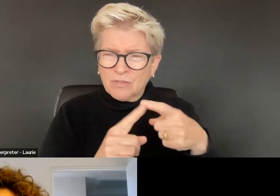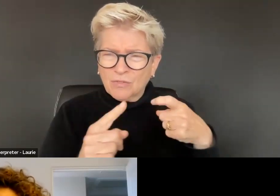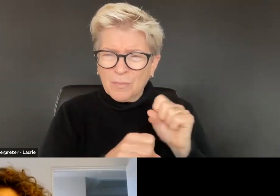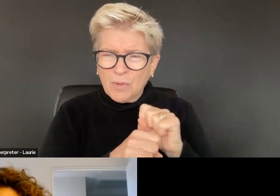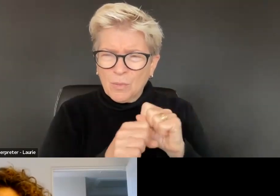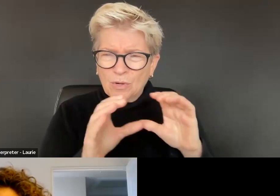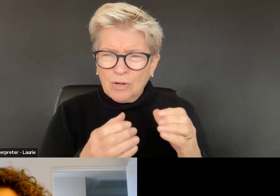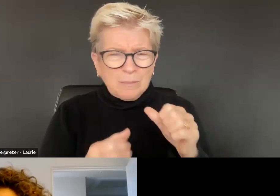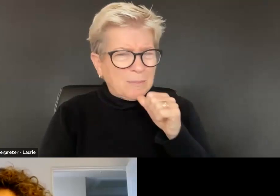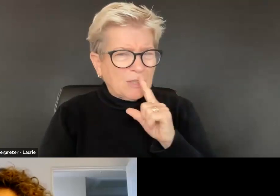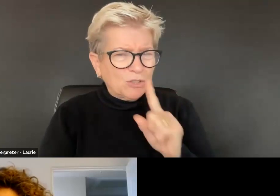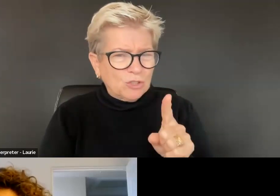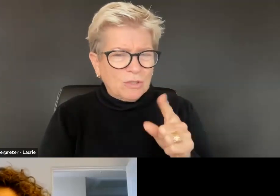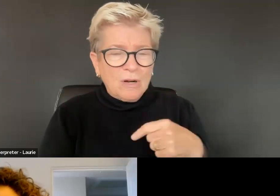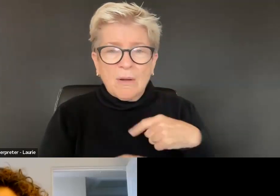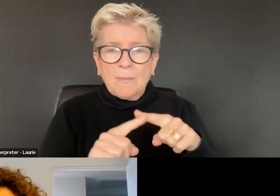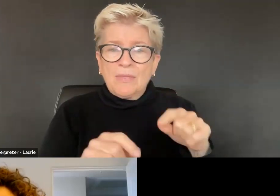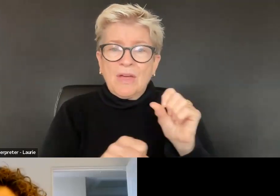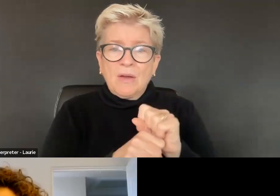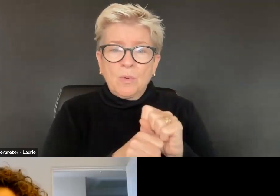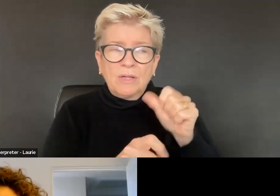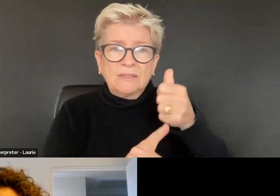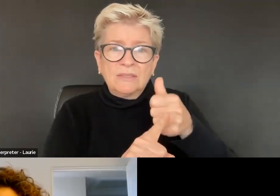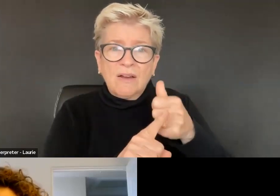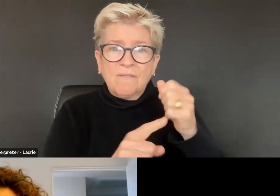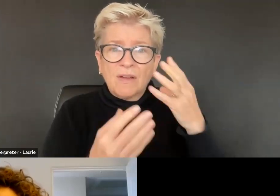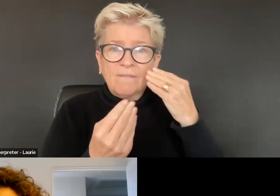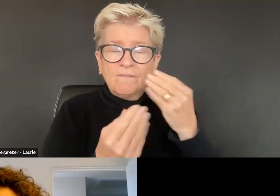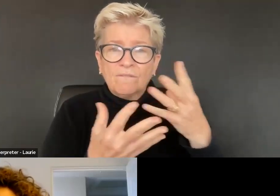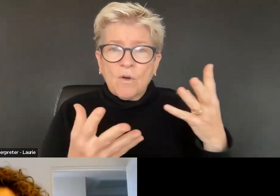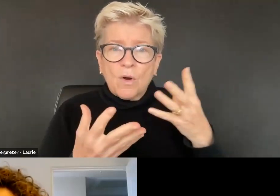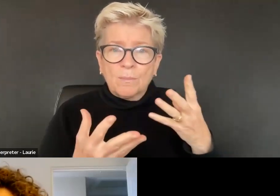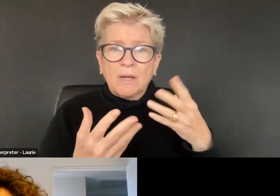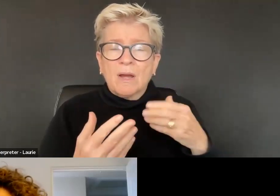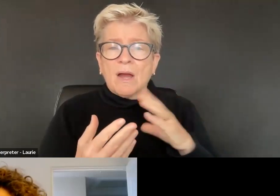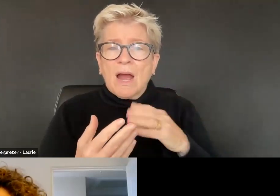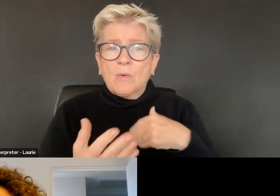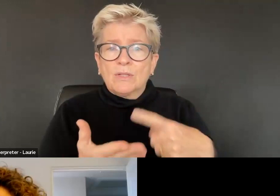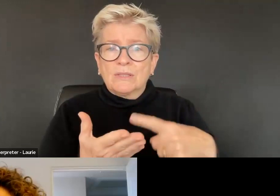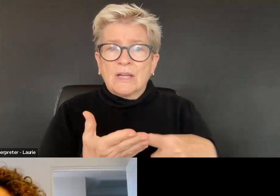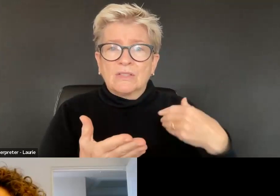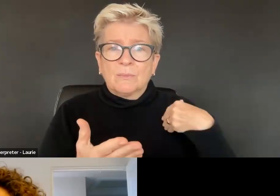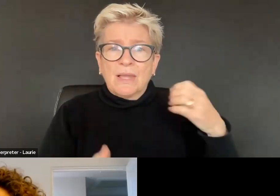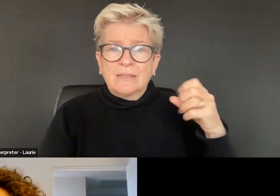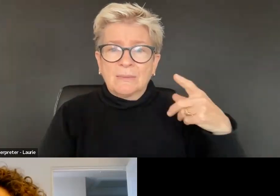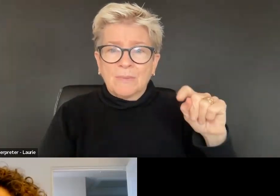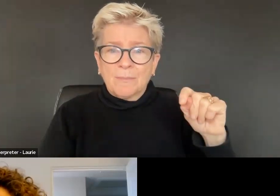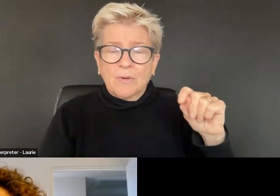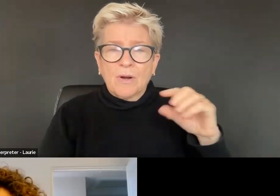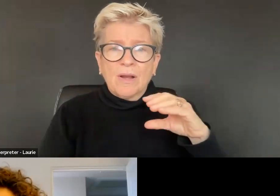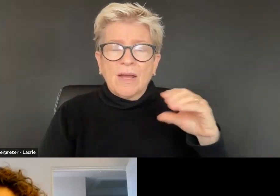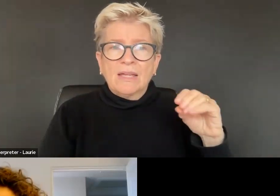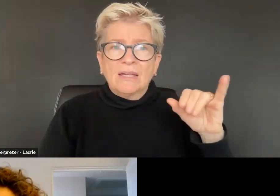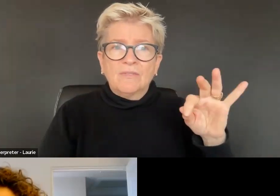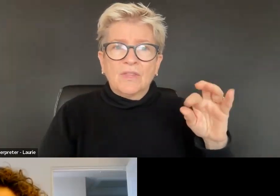but that work group work informed the discussion that we then had in September. And so if there's